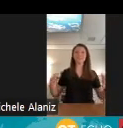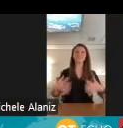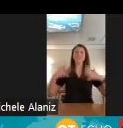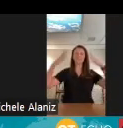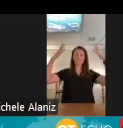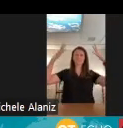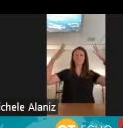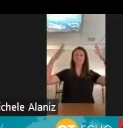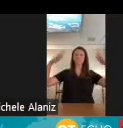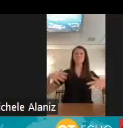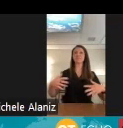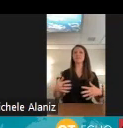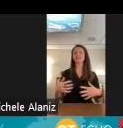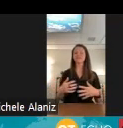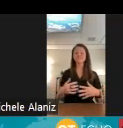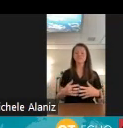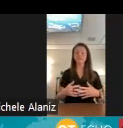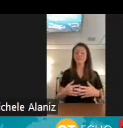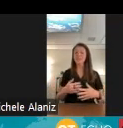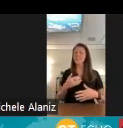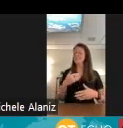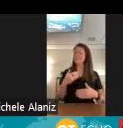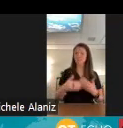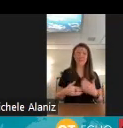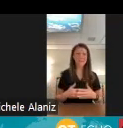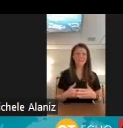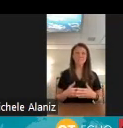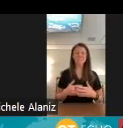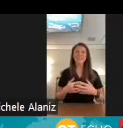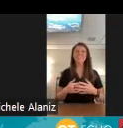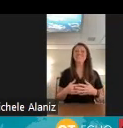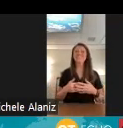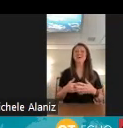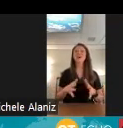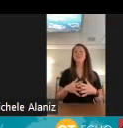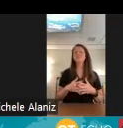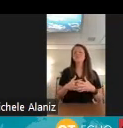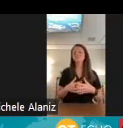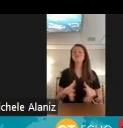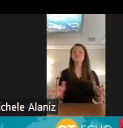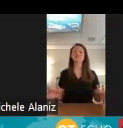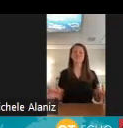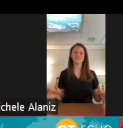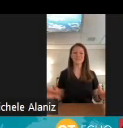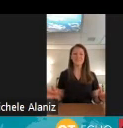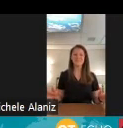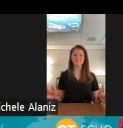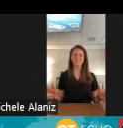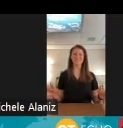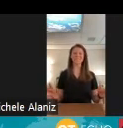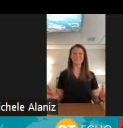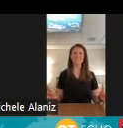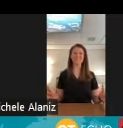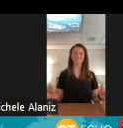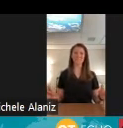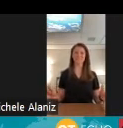we exercise, we increase that blood flow that goes to the brain. And so that helps. And then there's all of these beautiful neurochemicals that